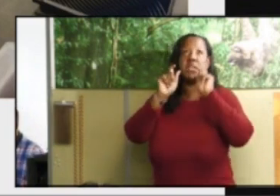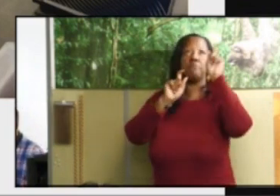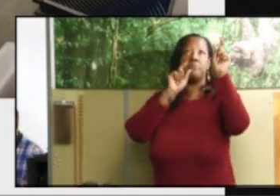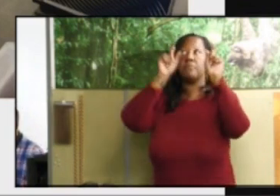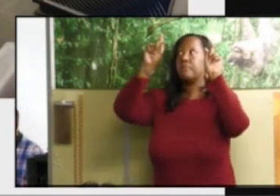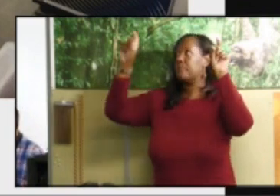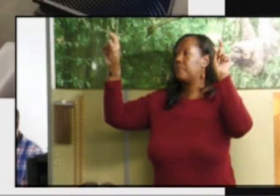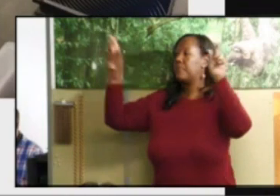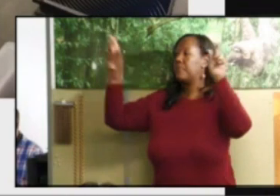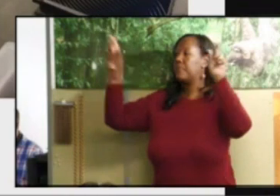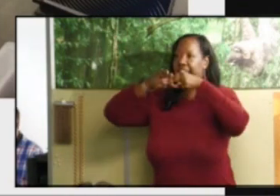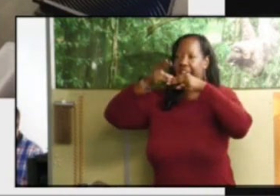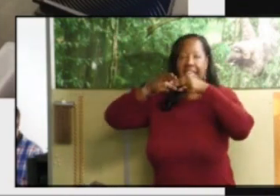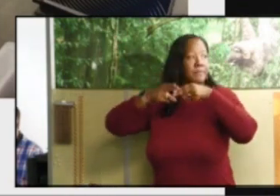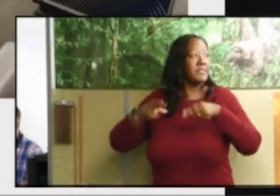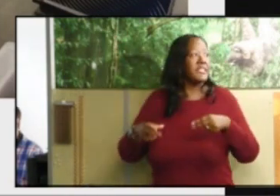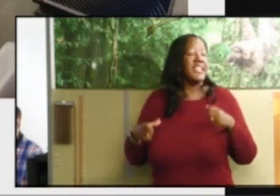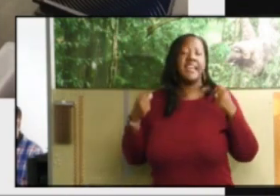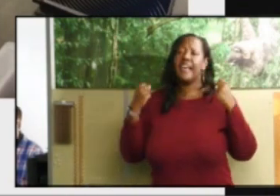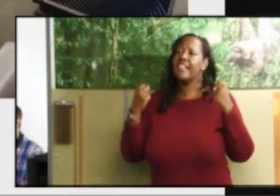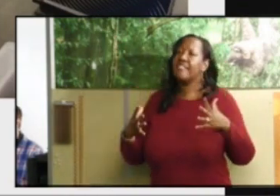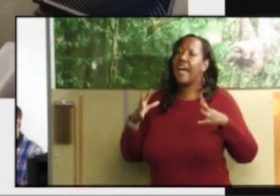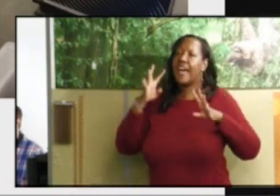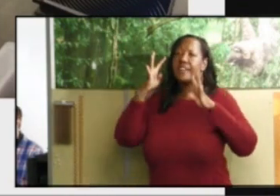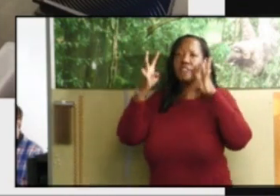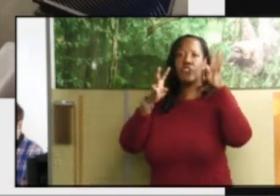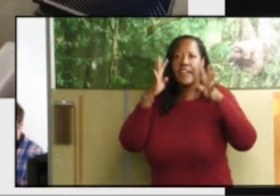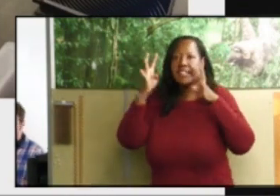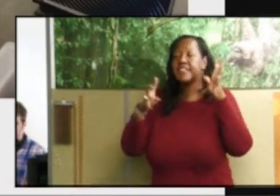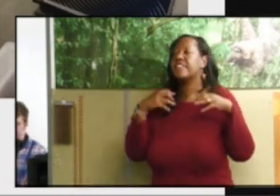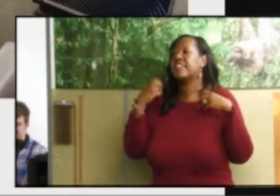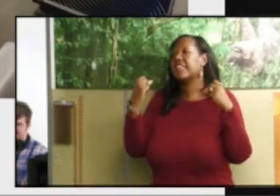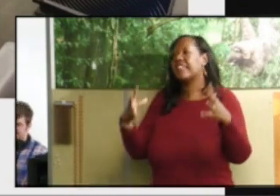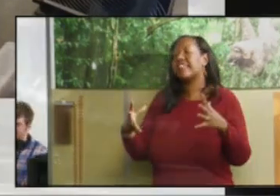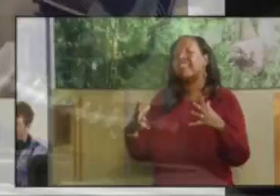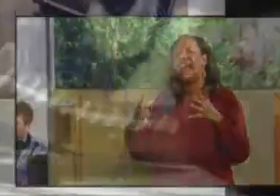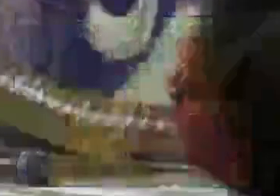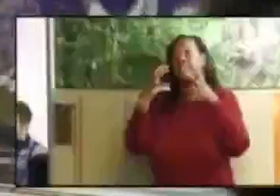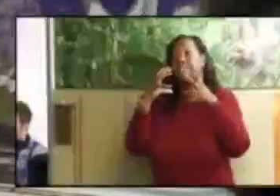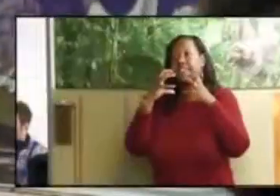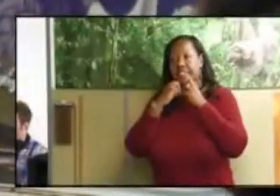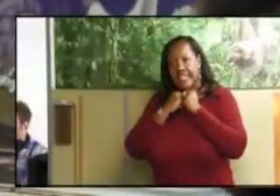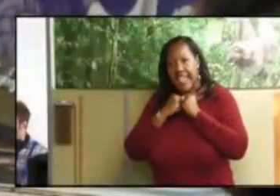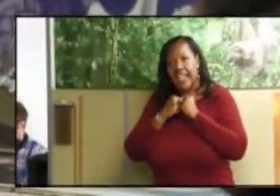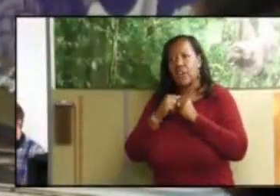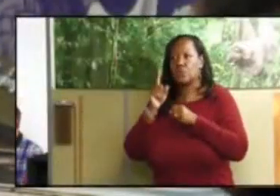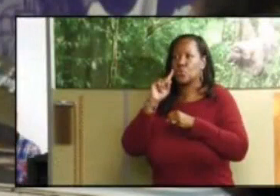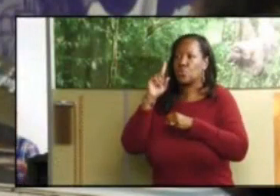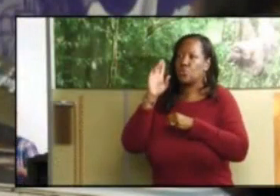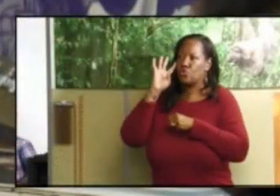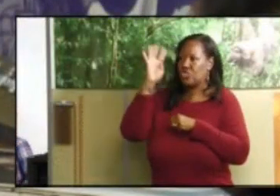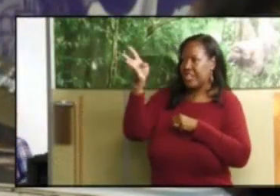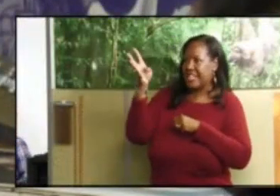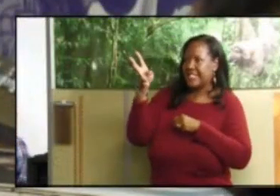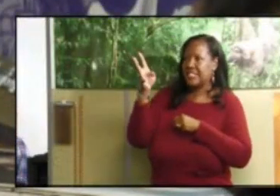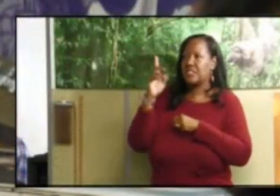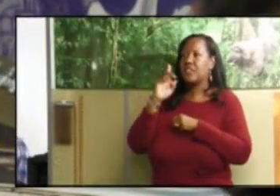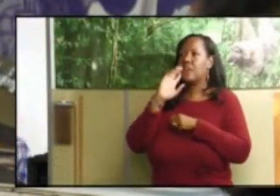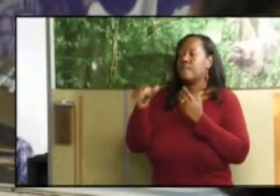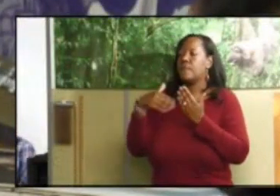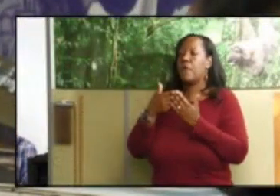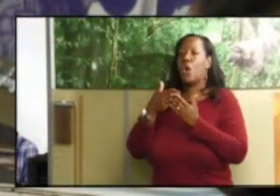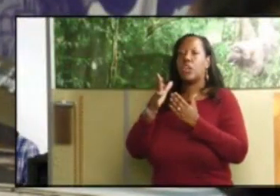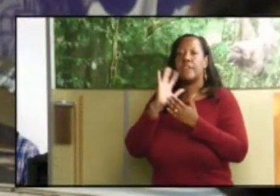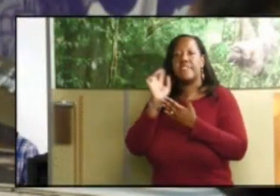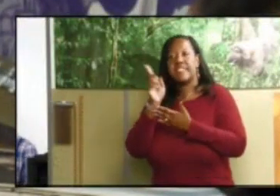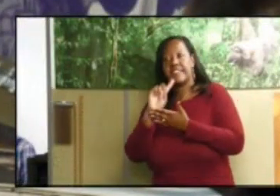exhibit sections. So a lot of creativity, a lot of care in creating this from all of the develop, design, build